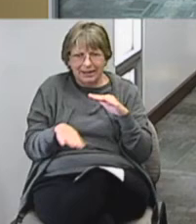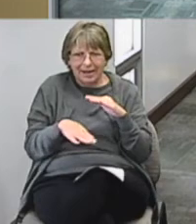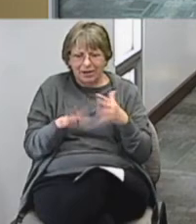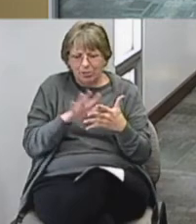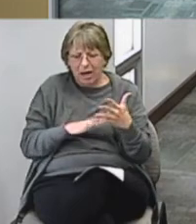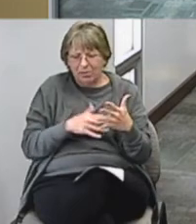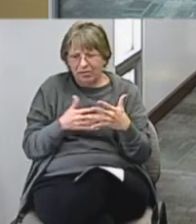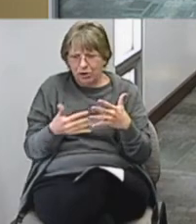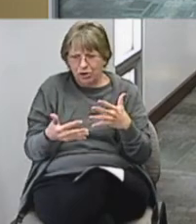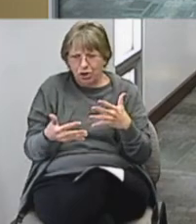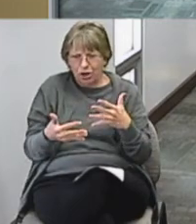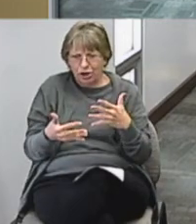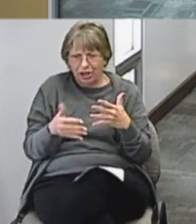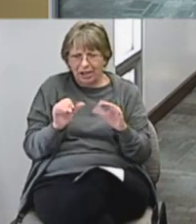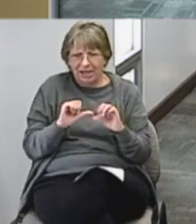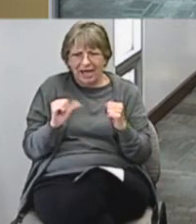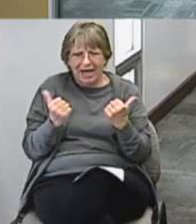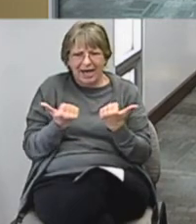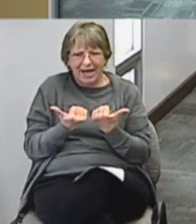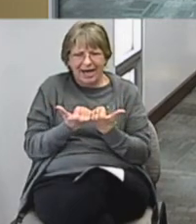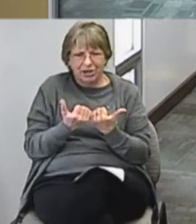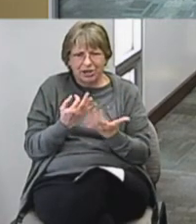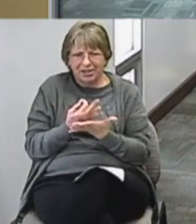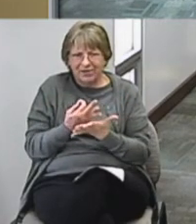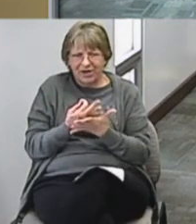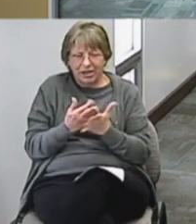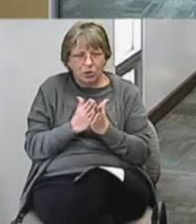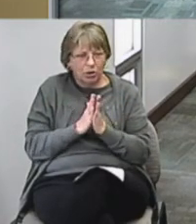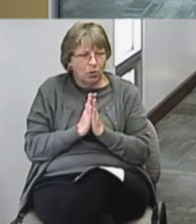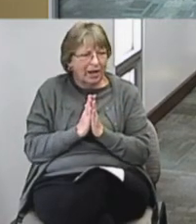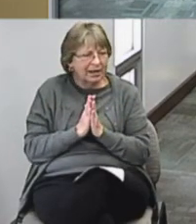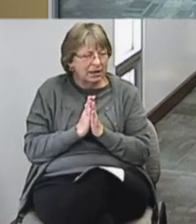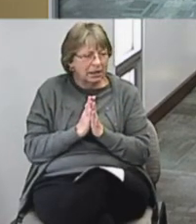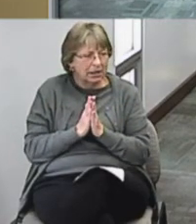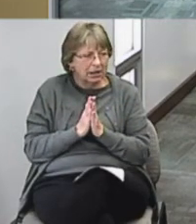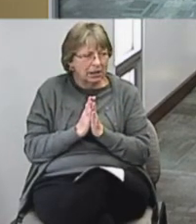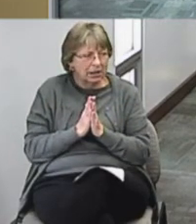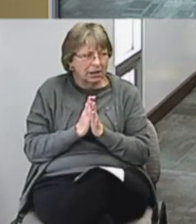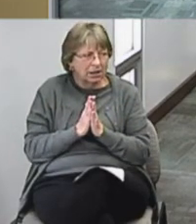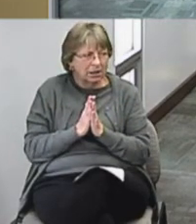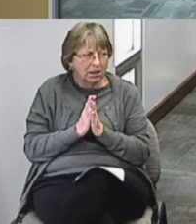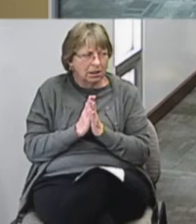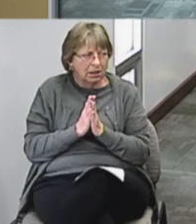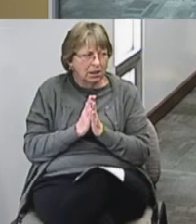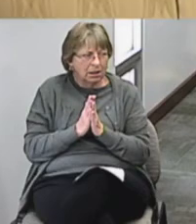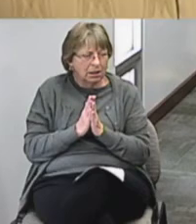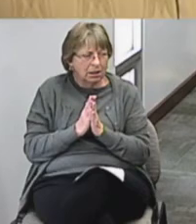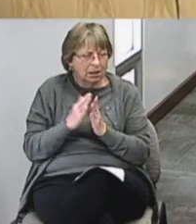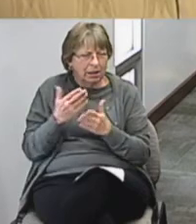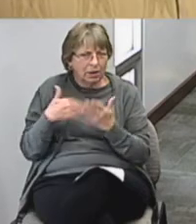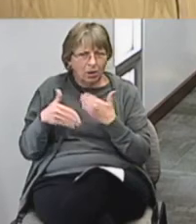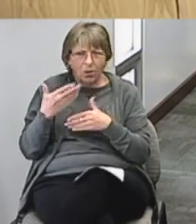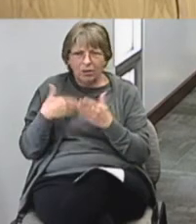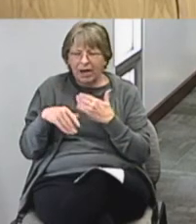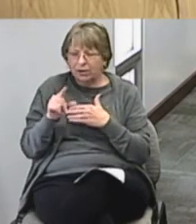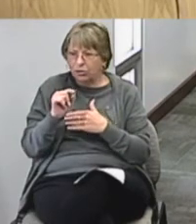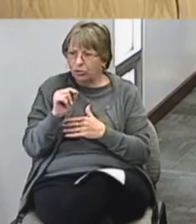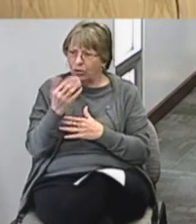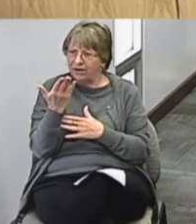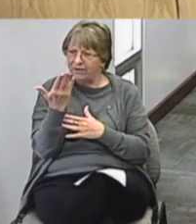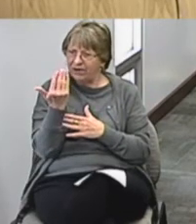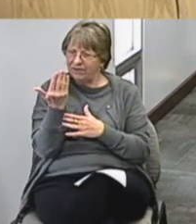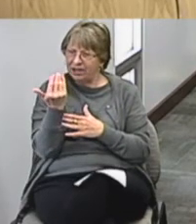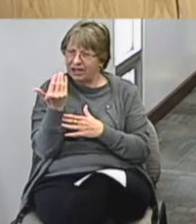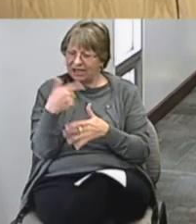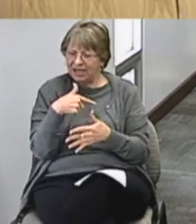chart, agency funding requests is at least going back to 2015,